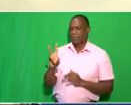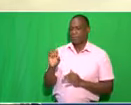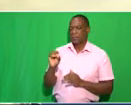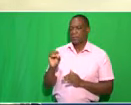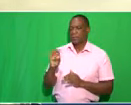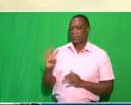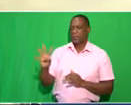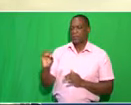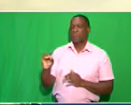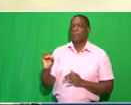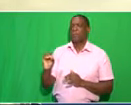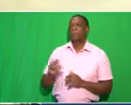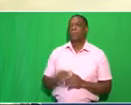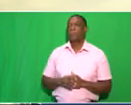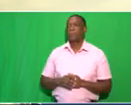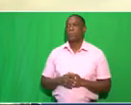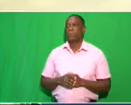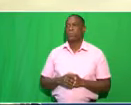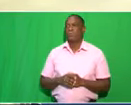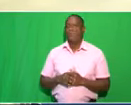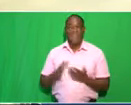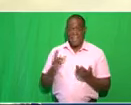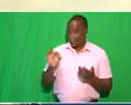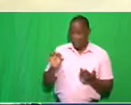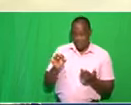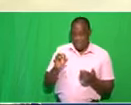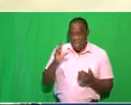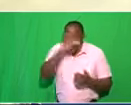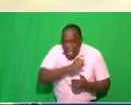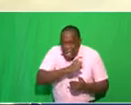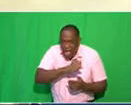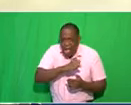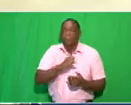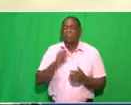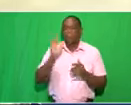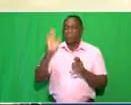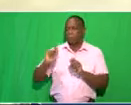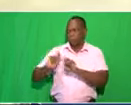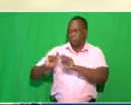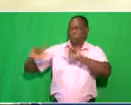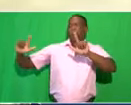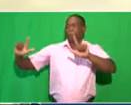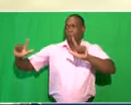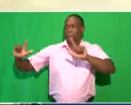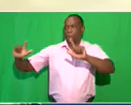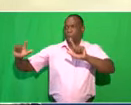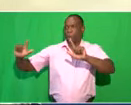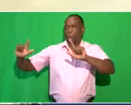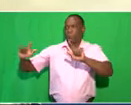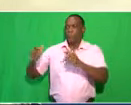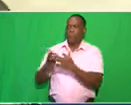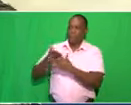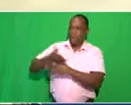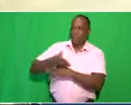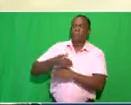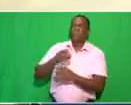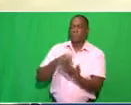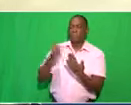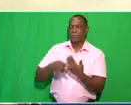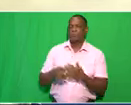776-0440. Don't worry. If you didn't get the number, it will be posted on the screen for your convenience throughout the program. Without further